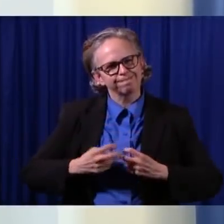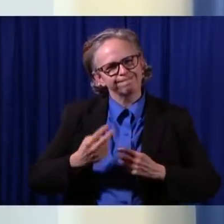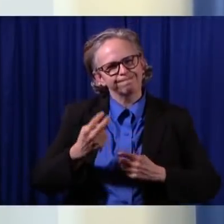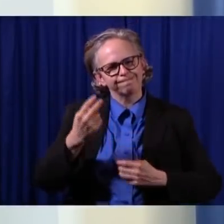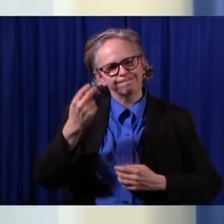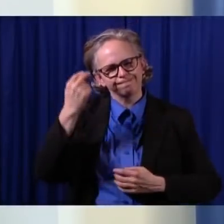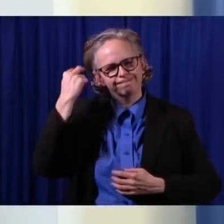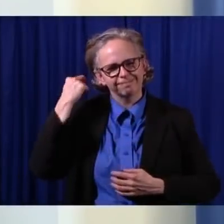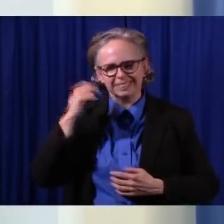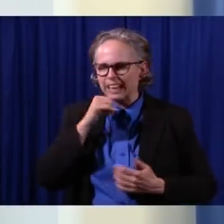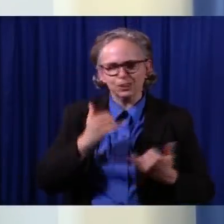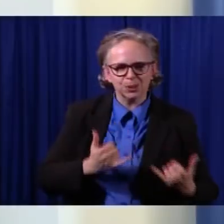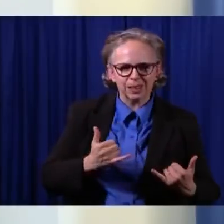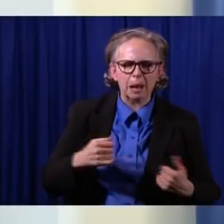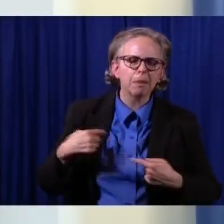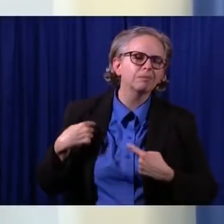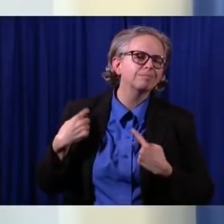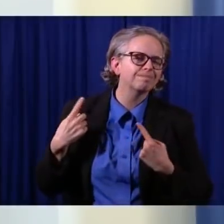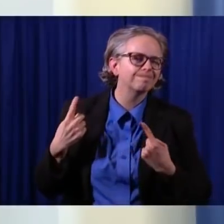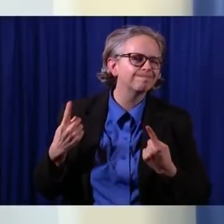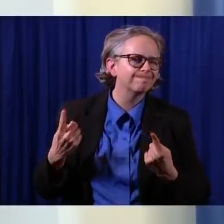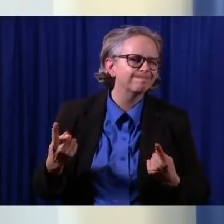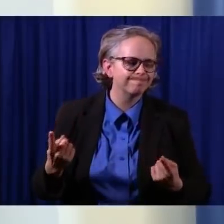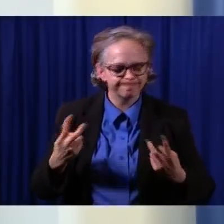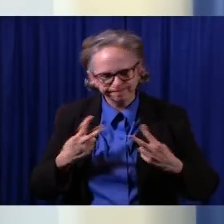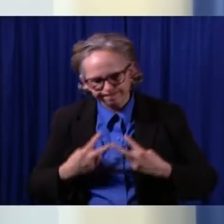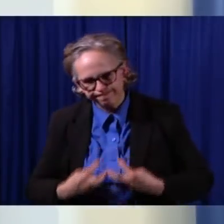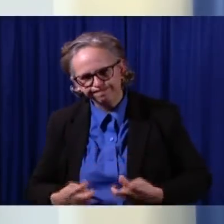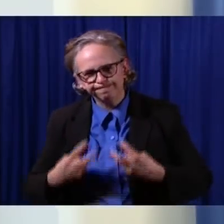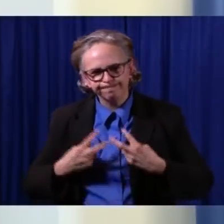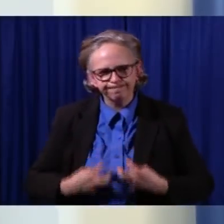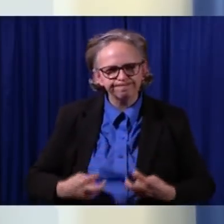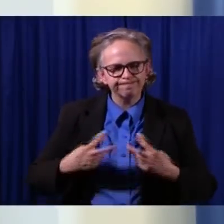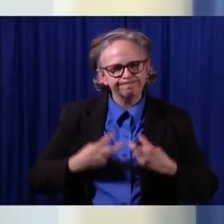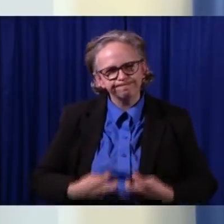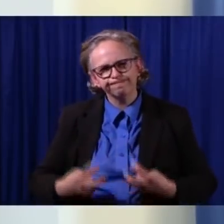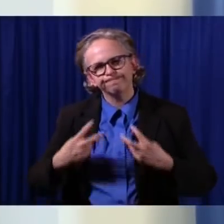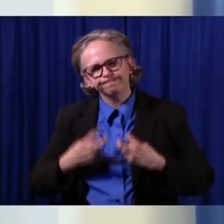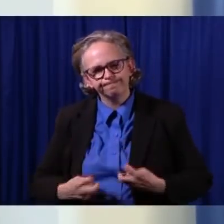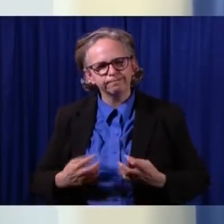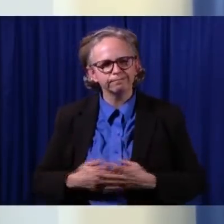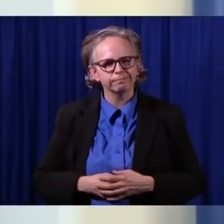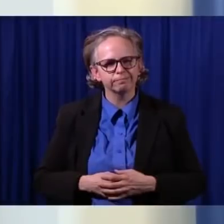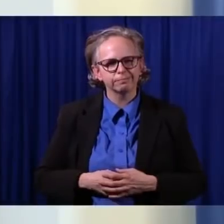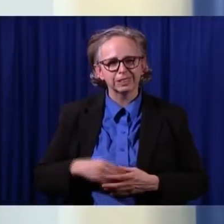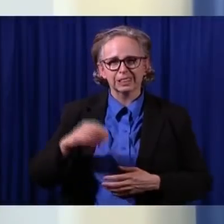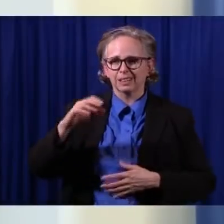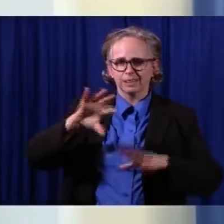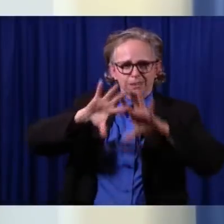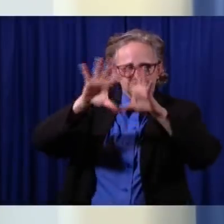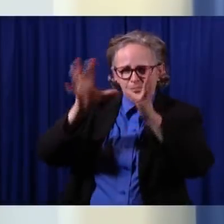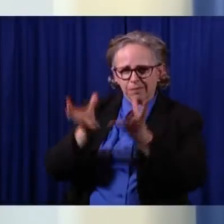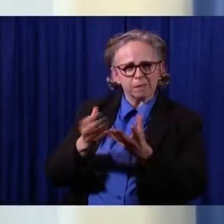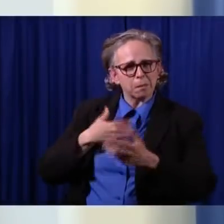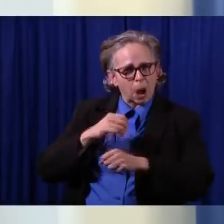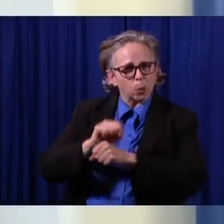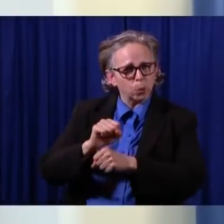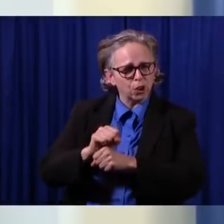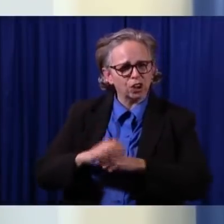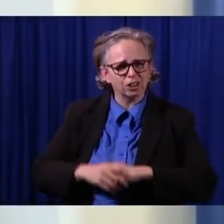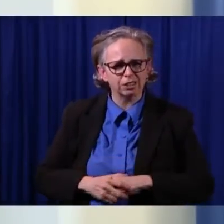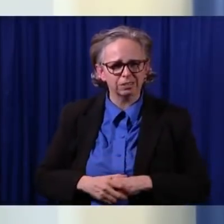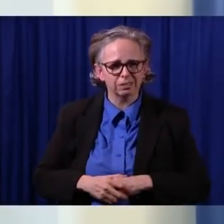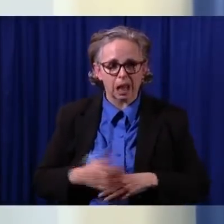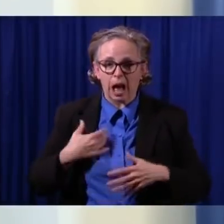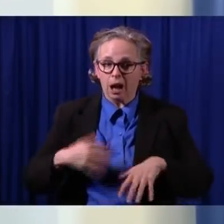today, but at the scope of work this has entailed. So to lead an agency, which I am